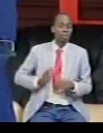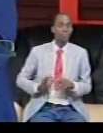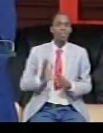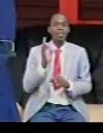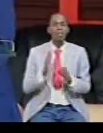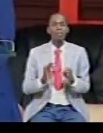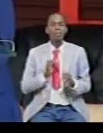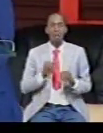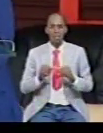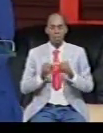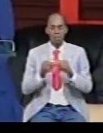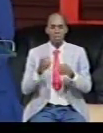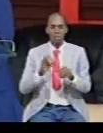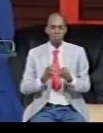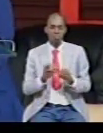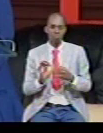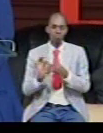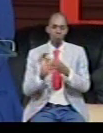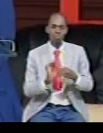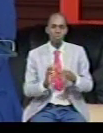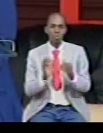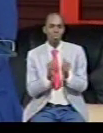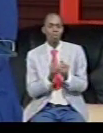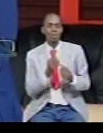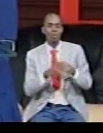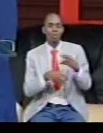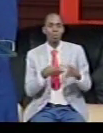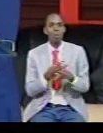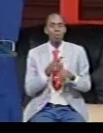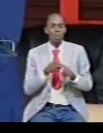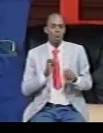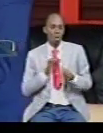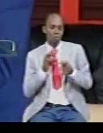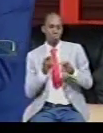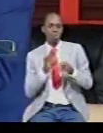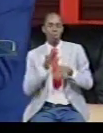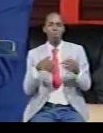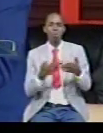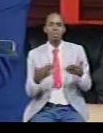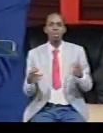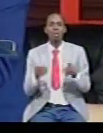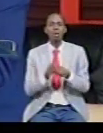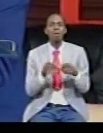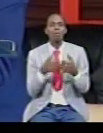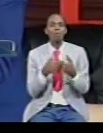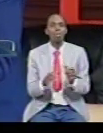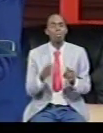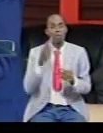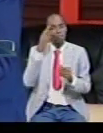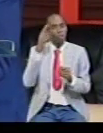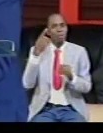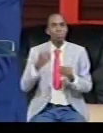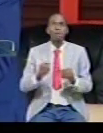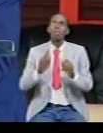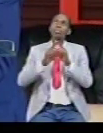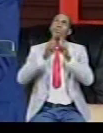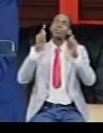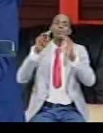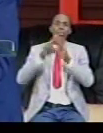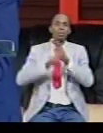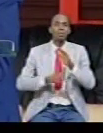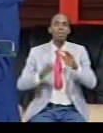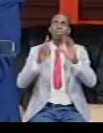know God, I count all those things but loss for the excellency of the knowledge of